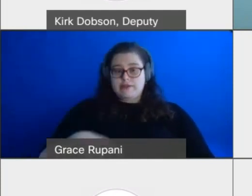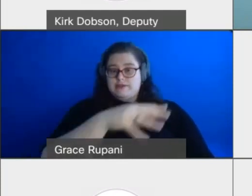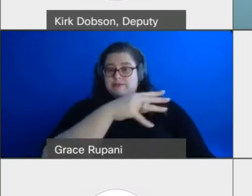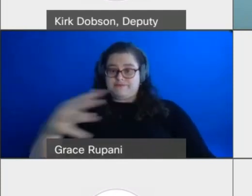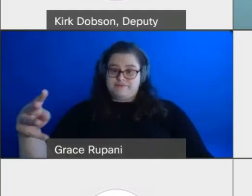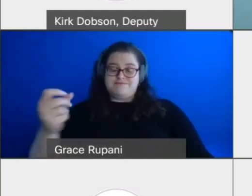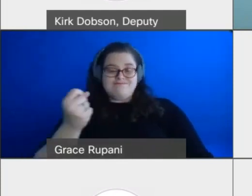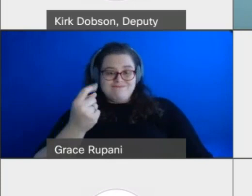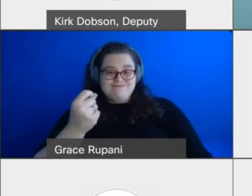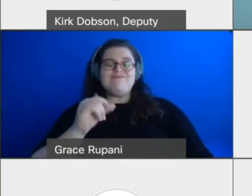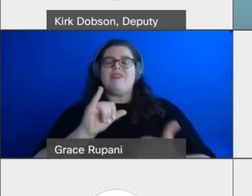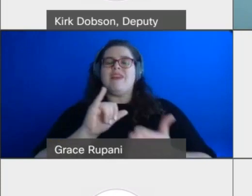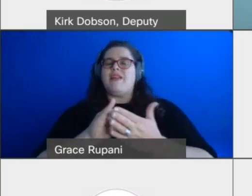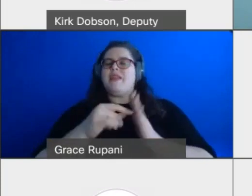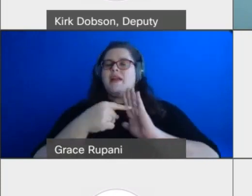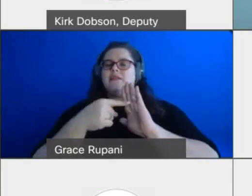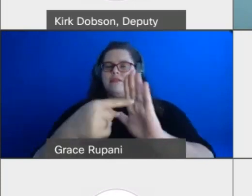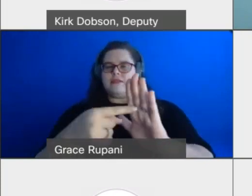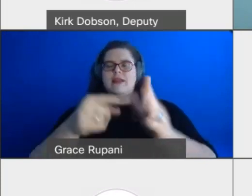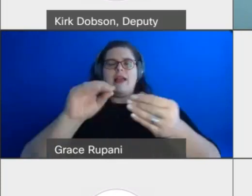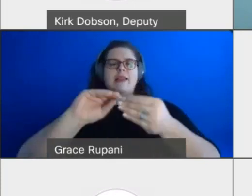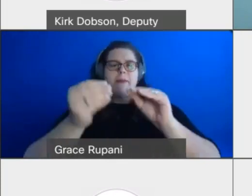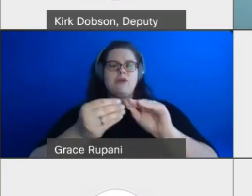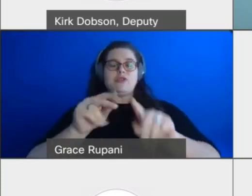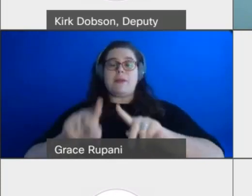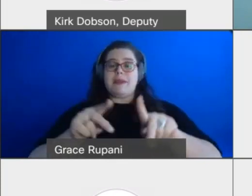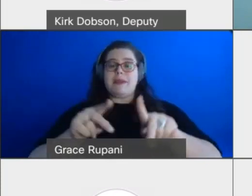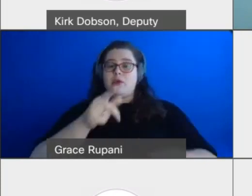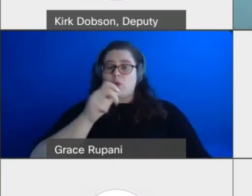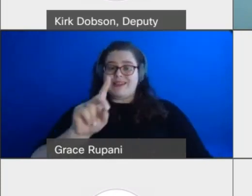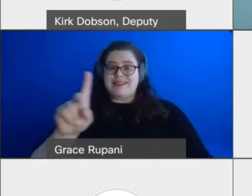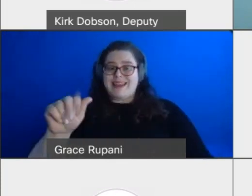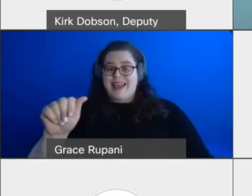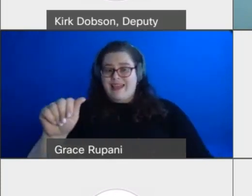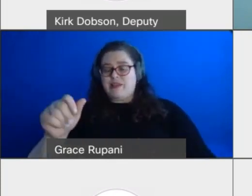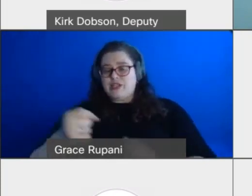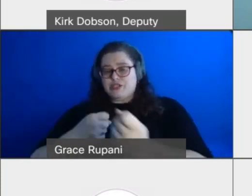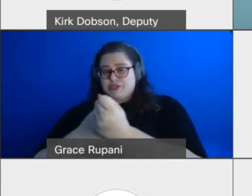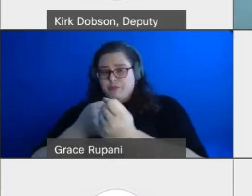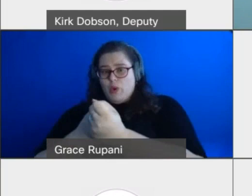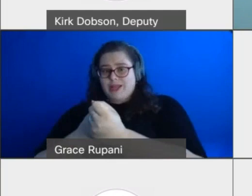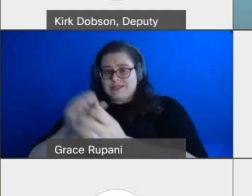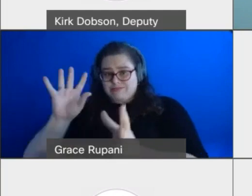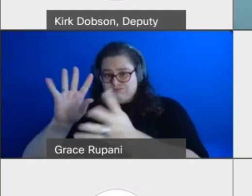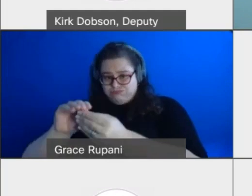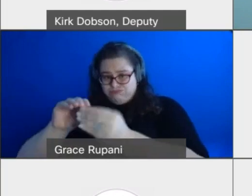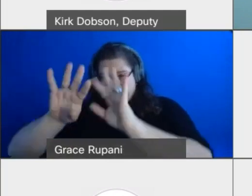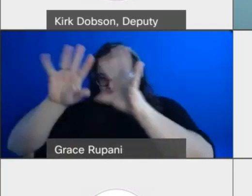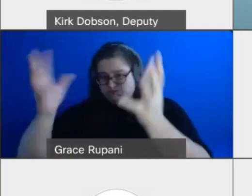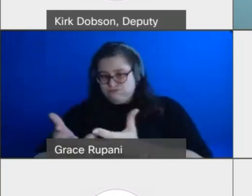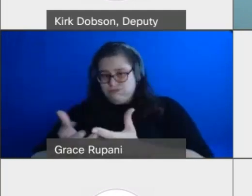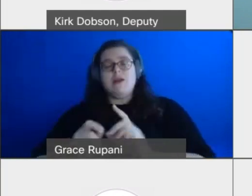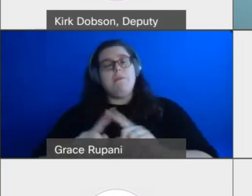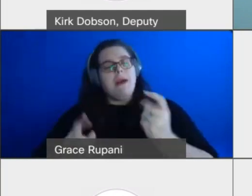charts reference the people supported by DDA, and but we do